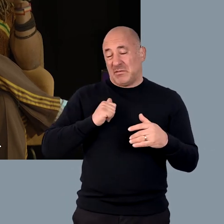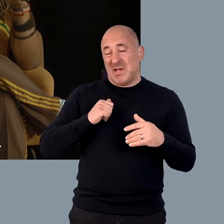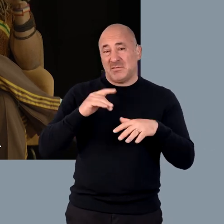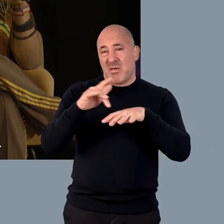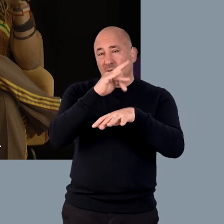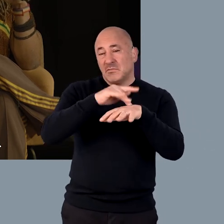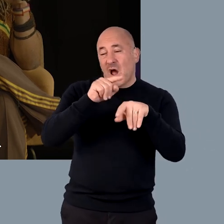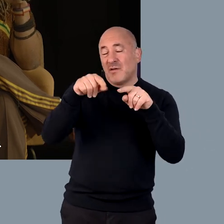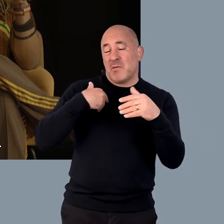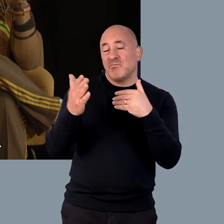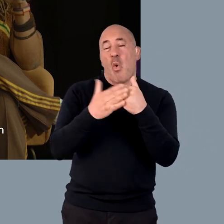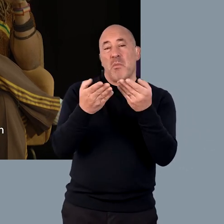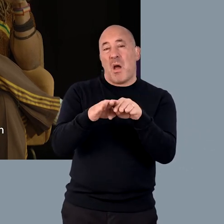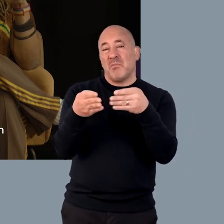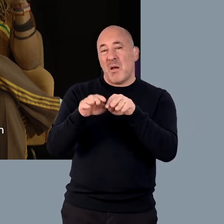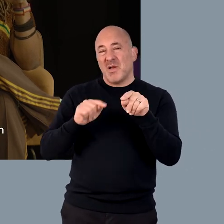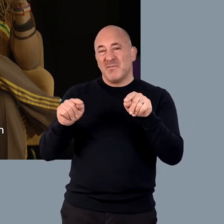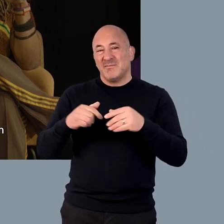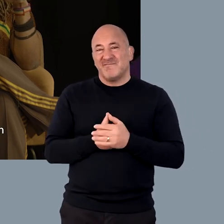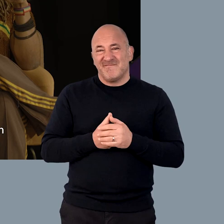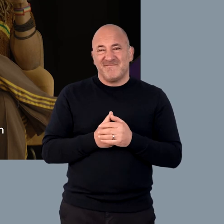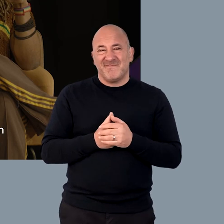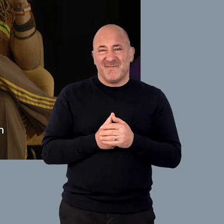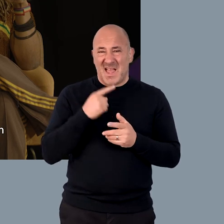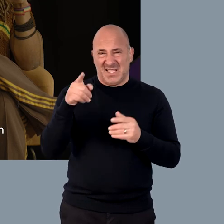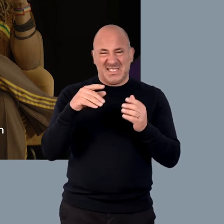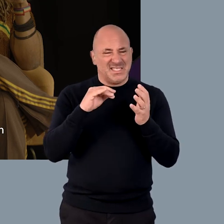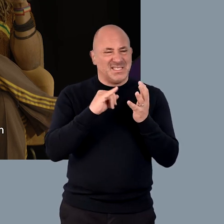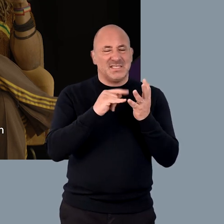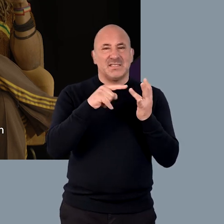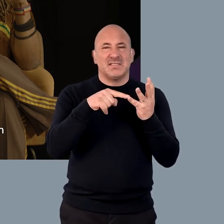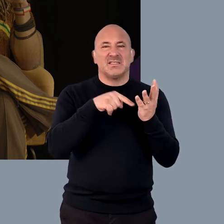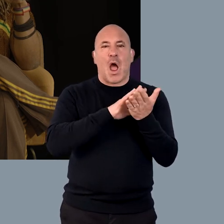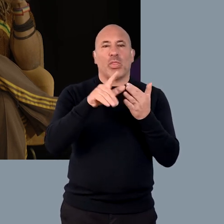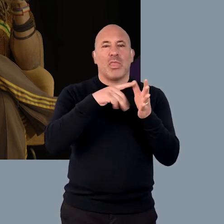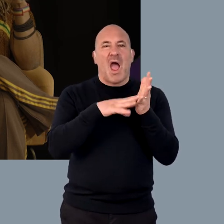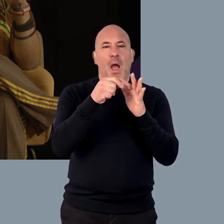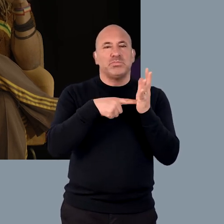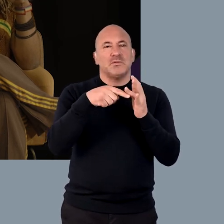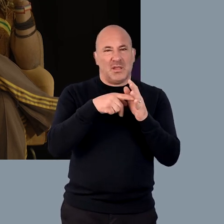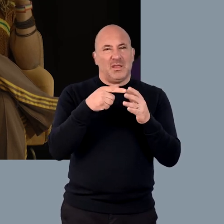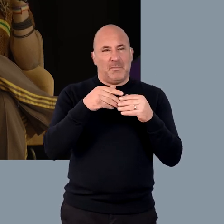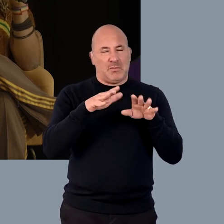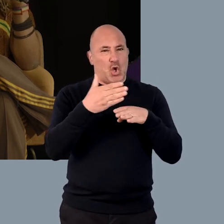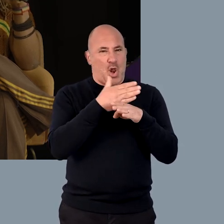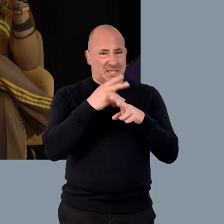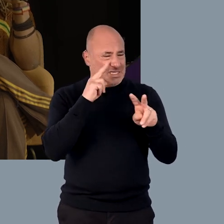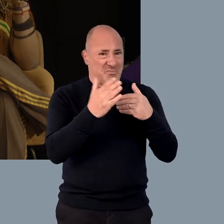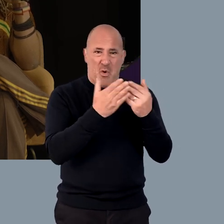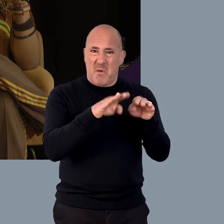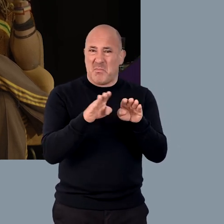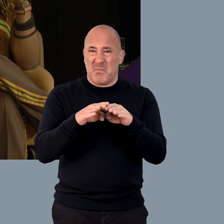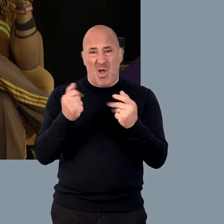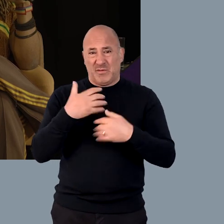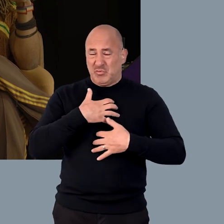maybe we'll see more theaters closing like I think it happened in southampton Early on in the pandemic I think we may see more there's a lot of stress